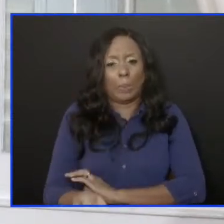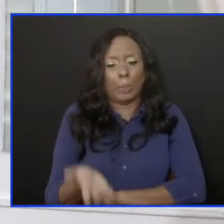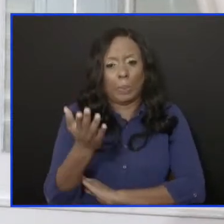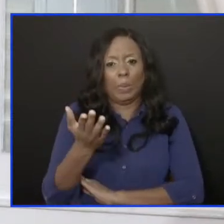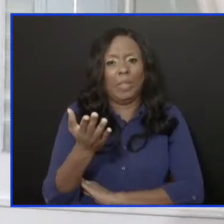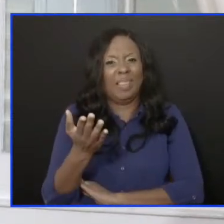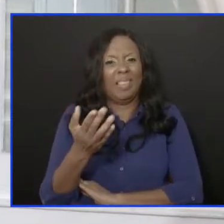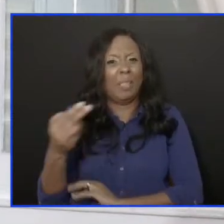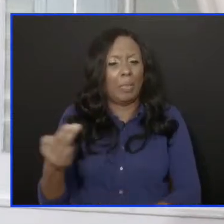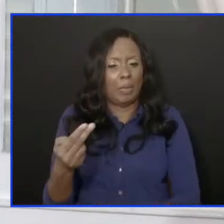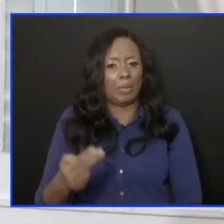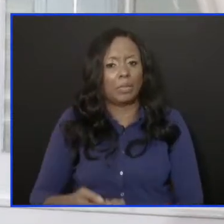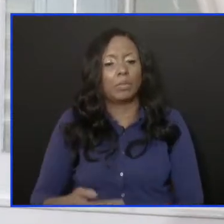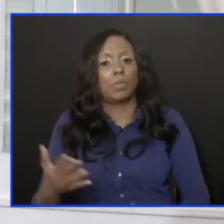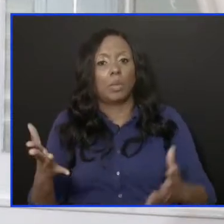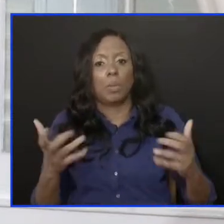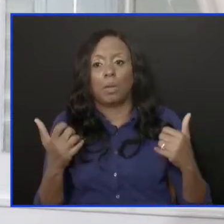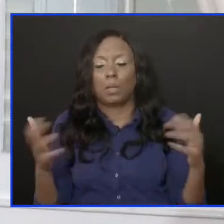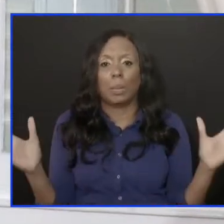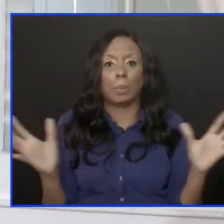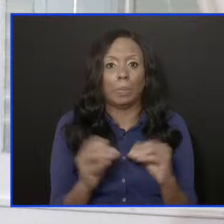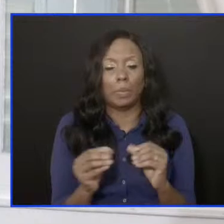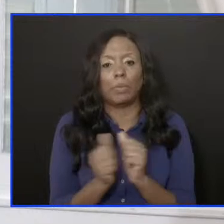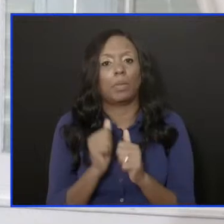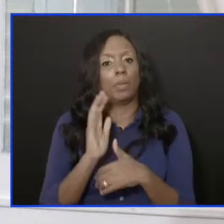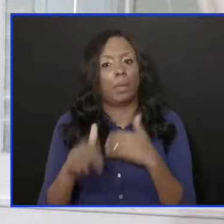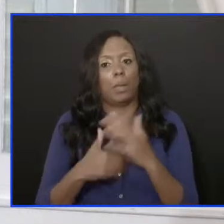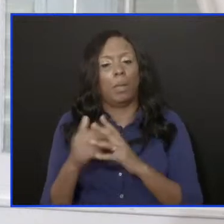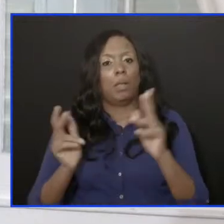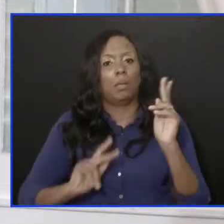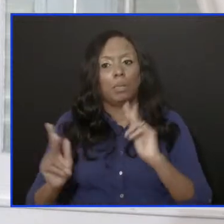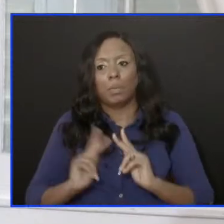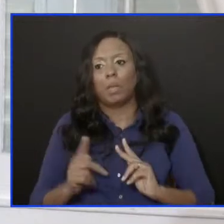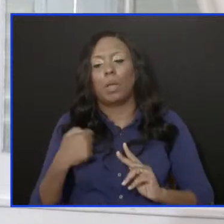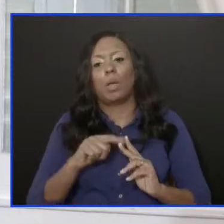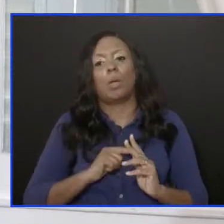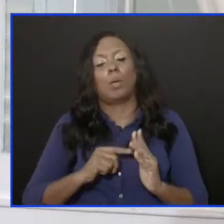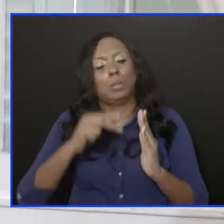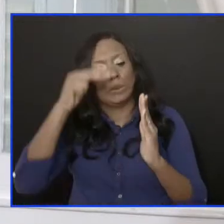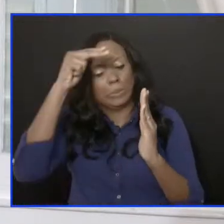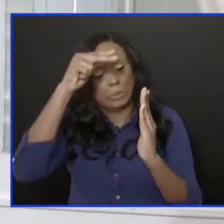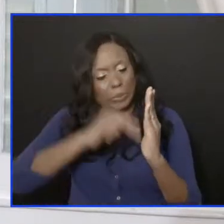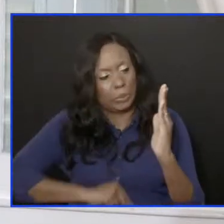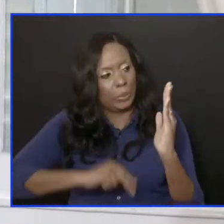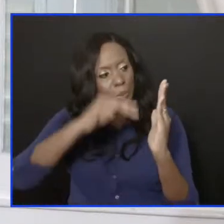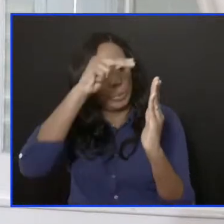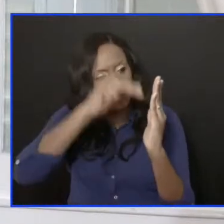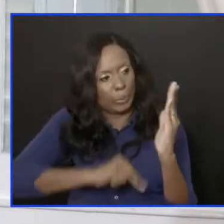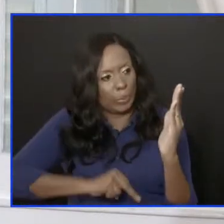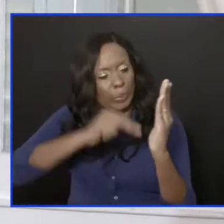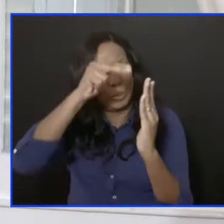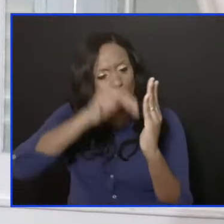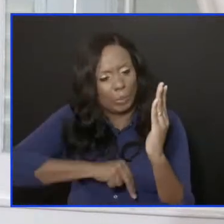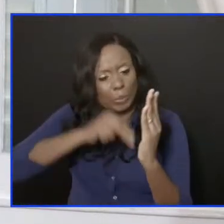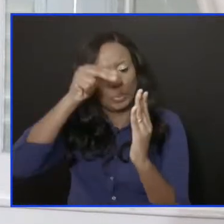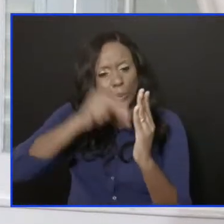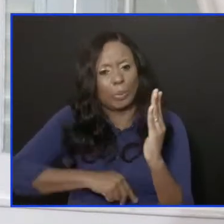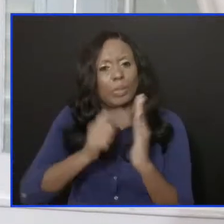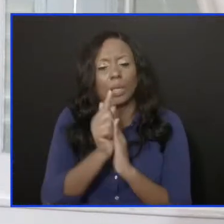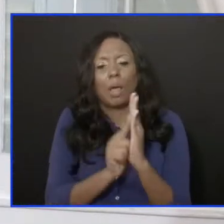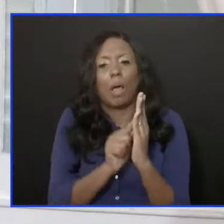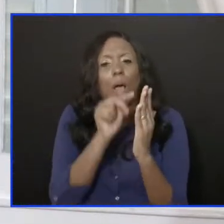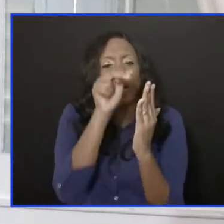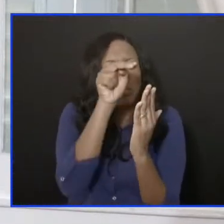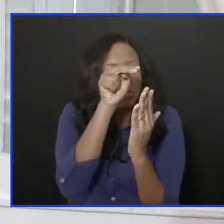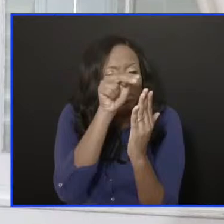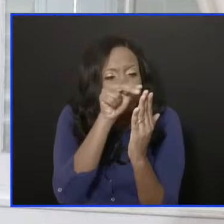have all of the major players at the table, and we would go through the legislation line by line so that we could